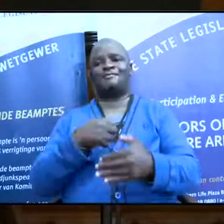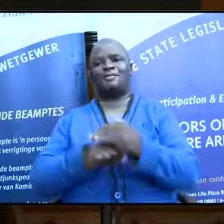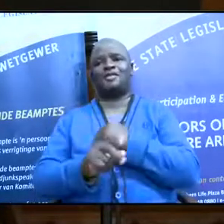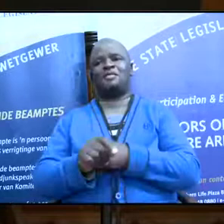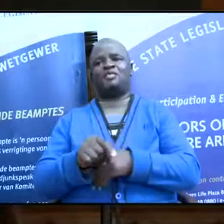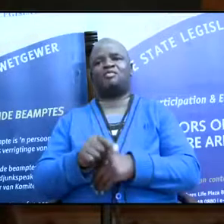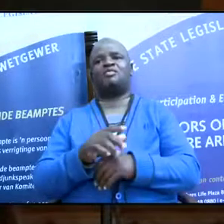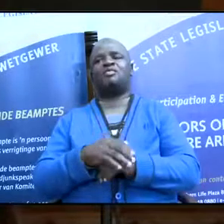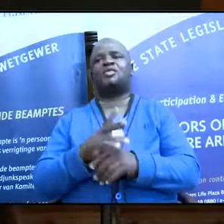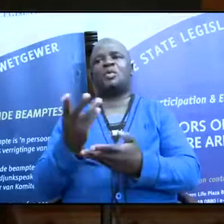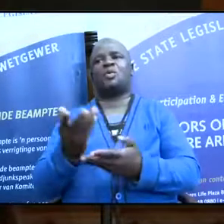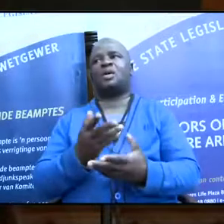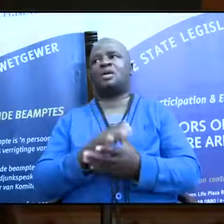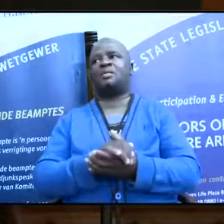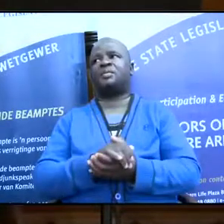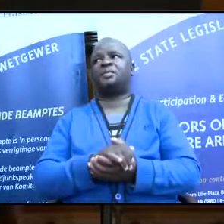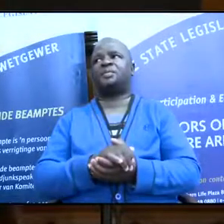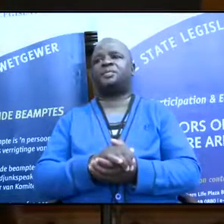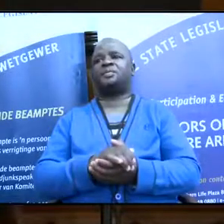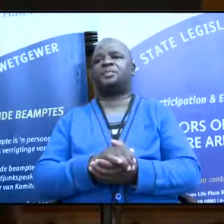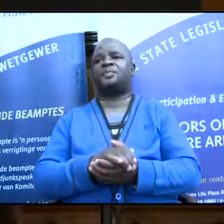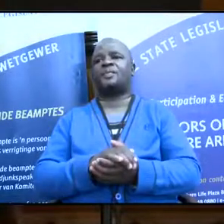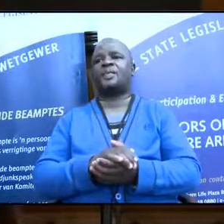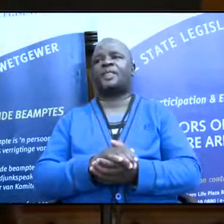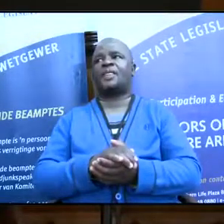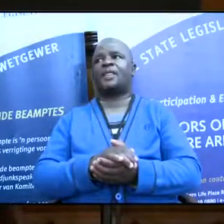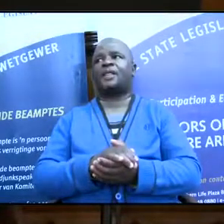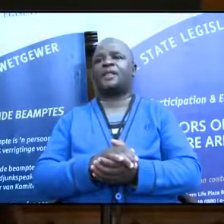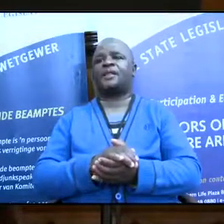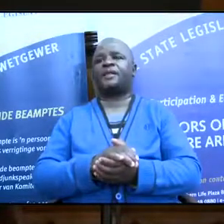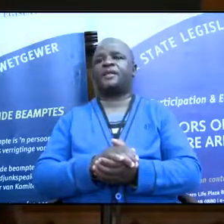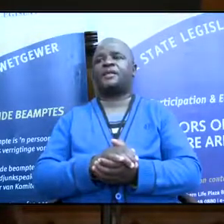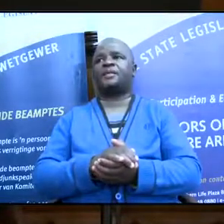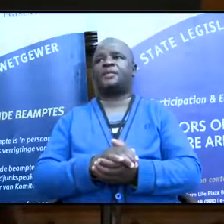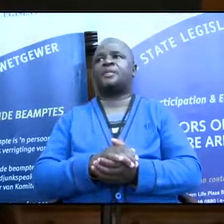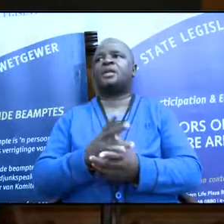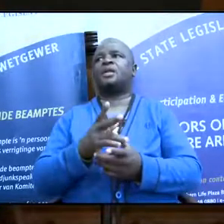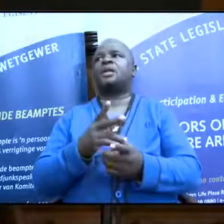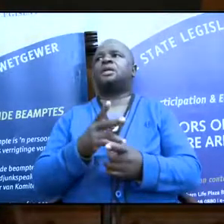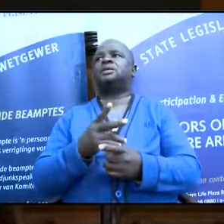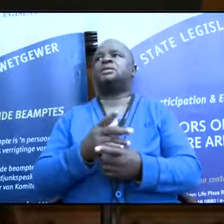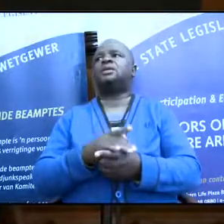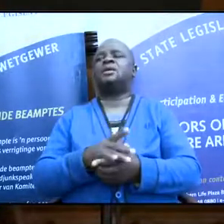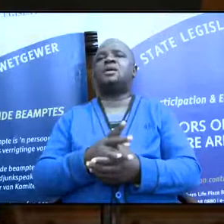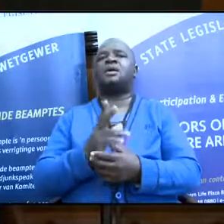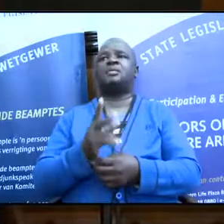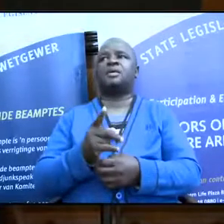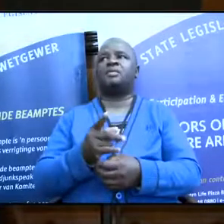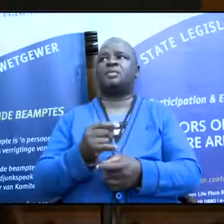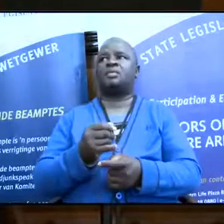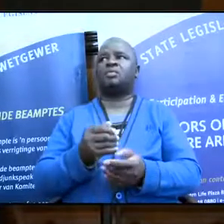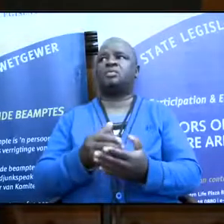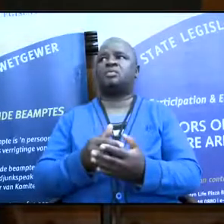you're also welcome amongst our missed a hacky hackathon who